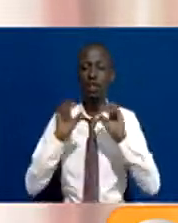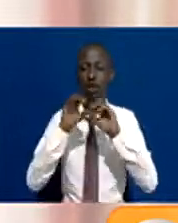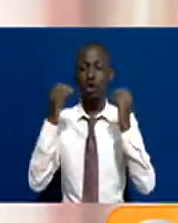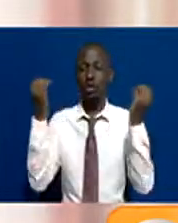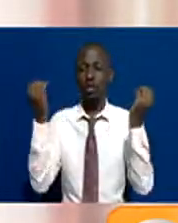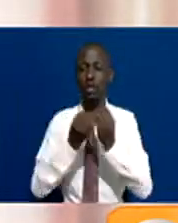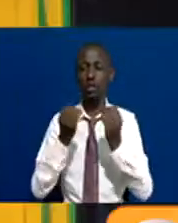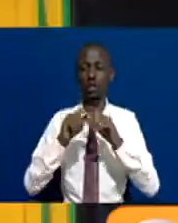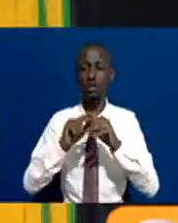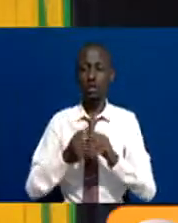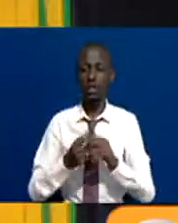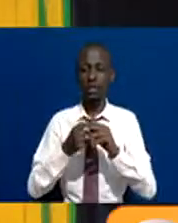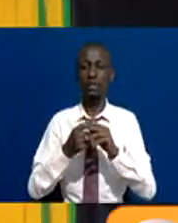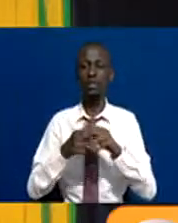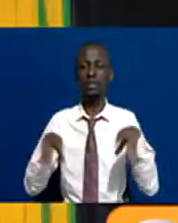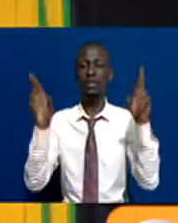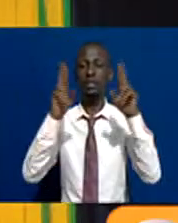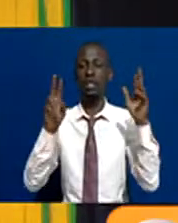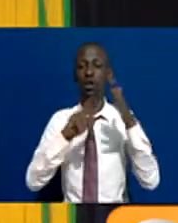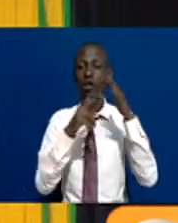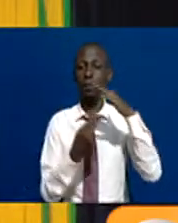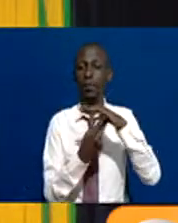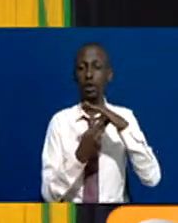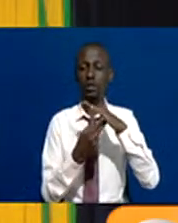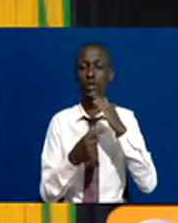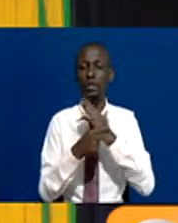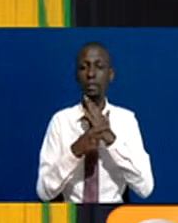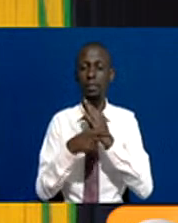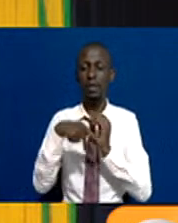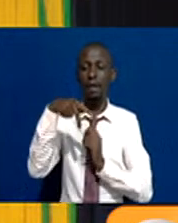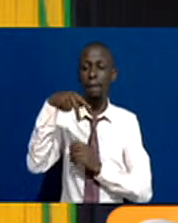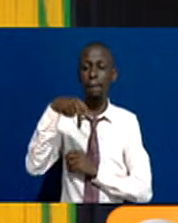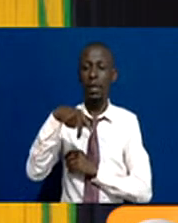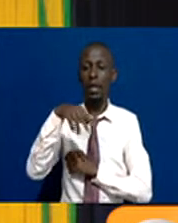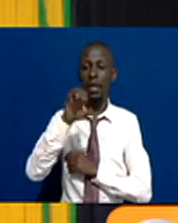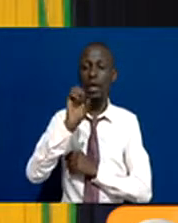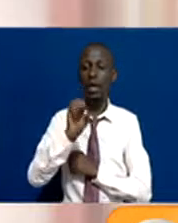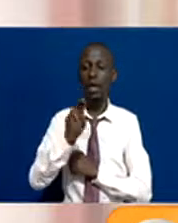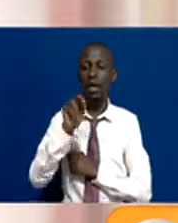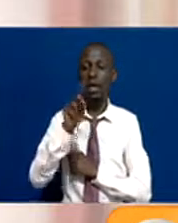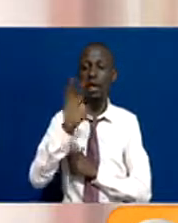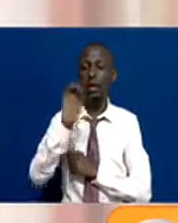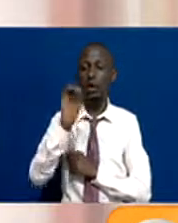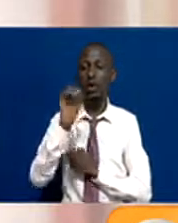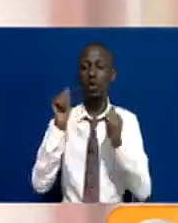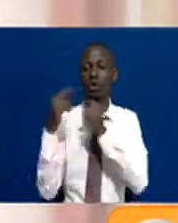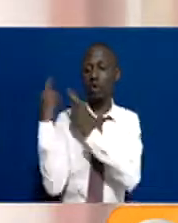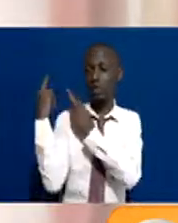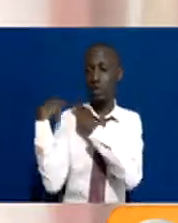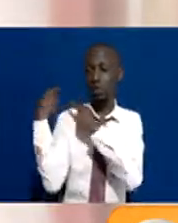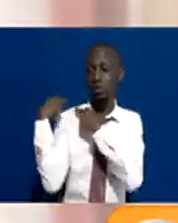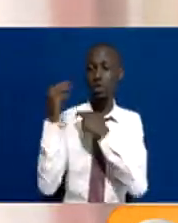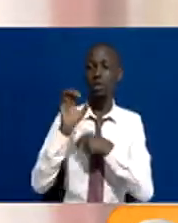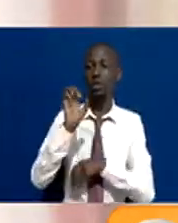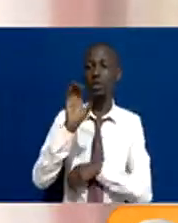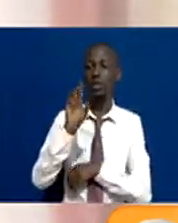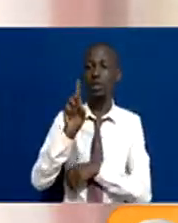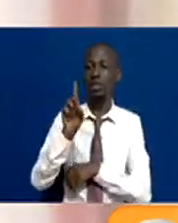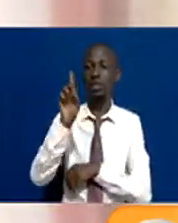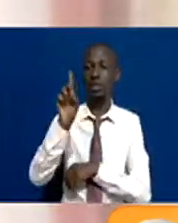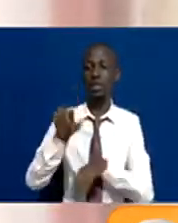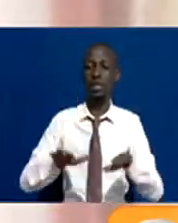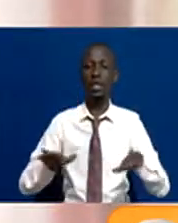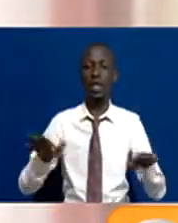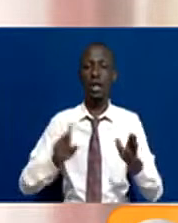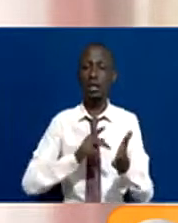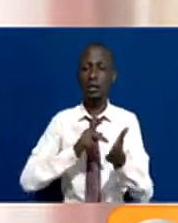called Pendo International Projects that does early childhood education. So I bought land, built a new school